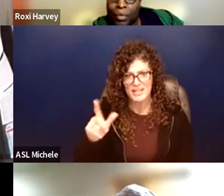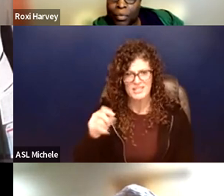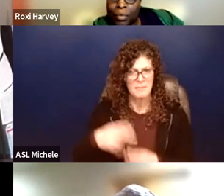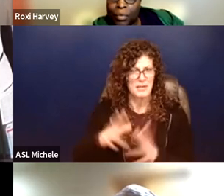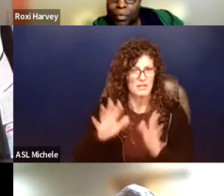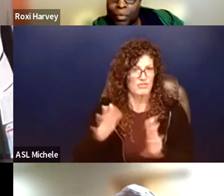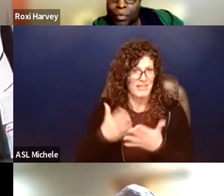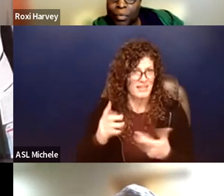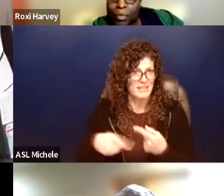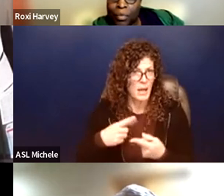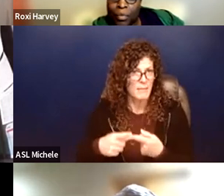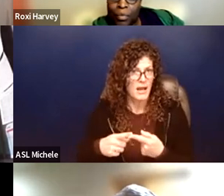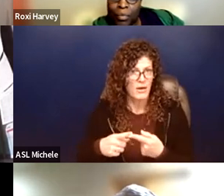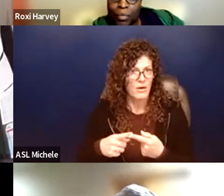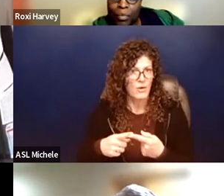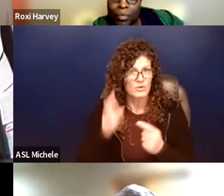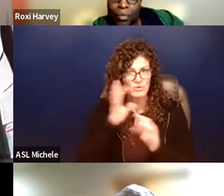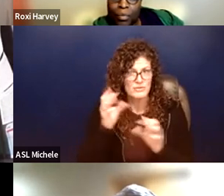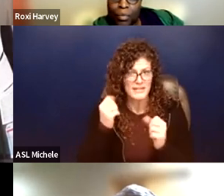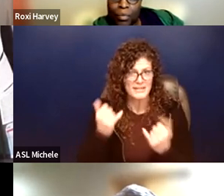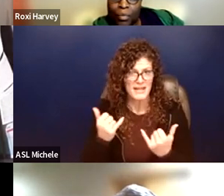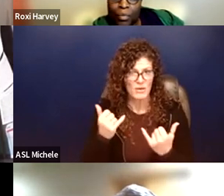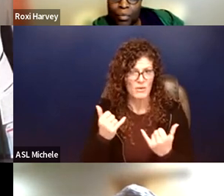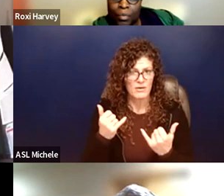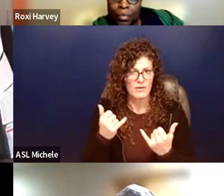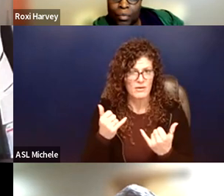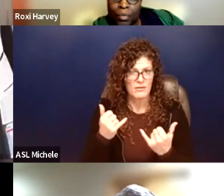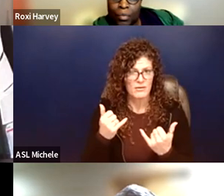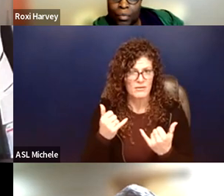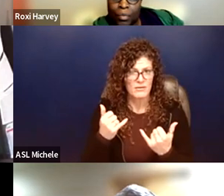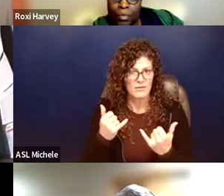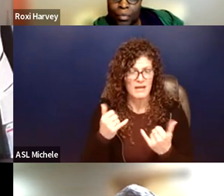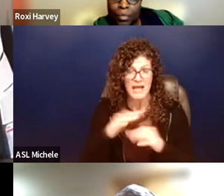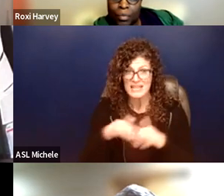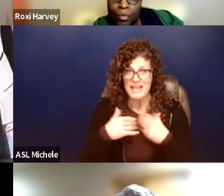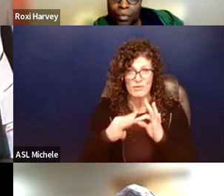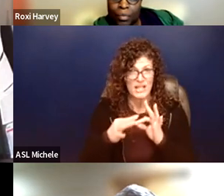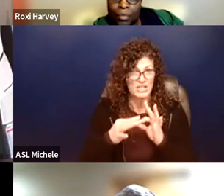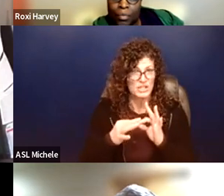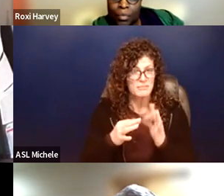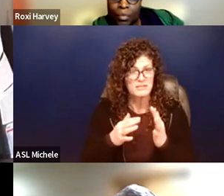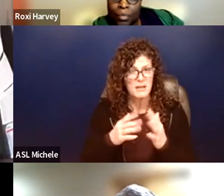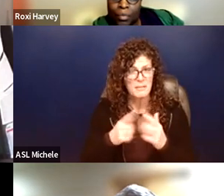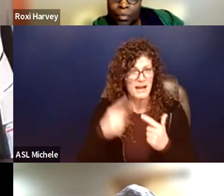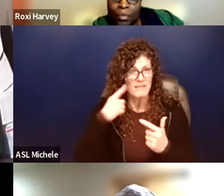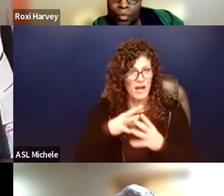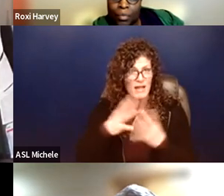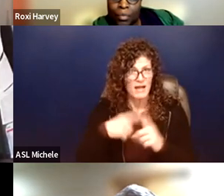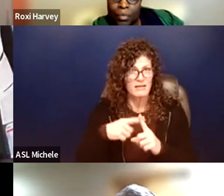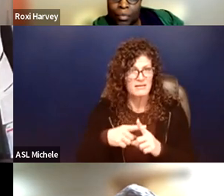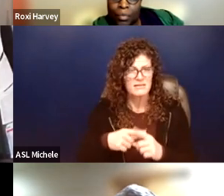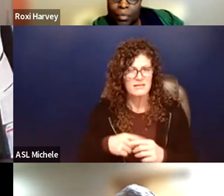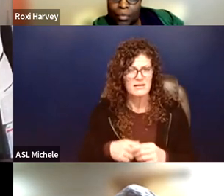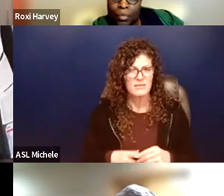about the intendant now, superintendent. I'm sorry I didn't have a relationship, so that's great. They, a lot of great things. Just the parents